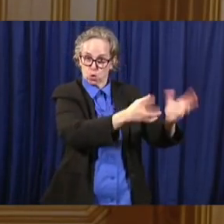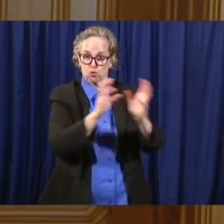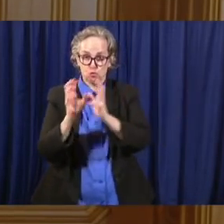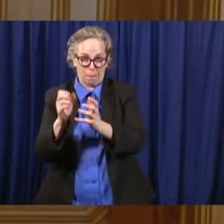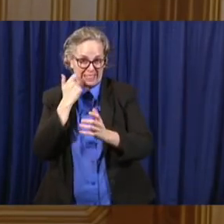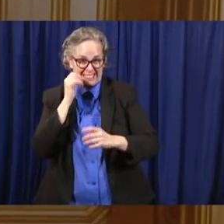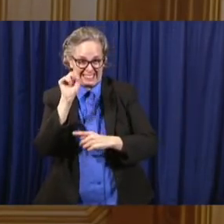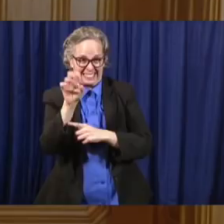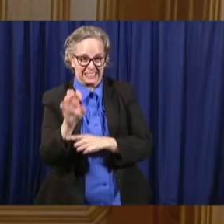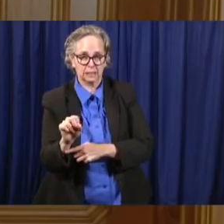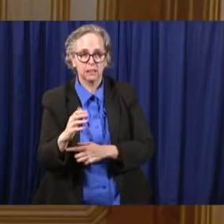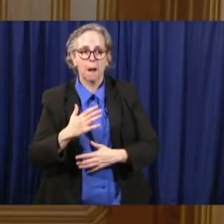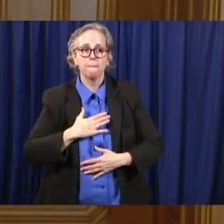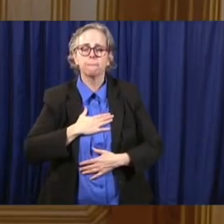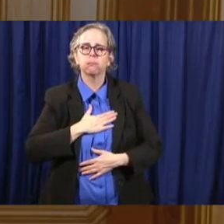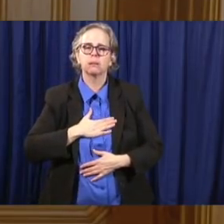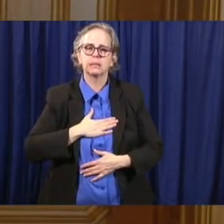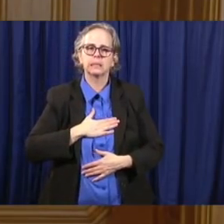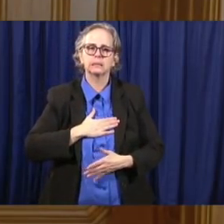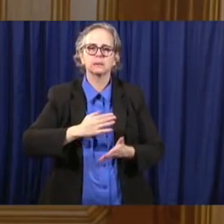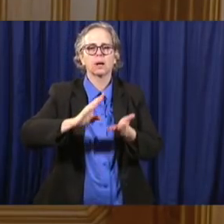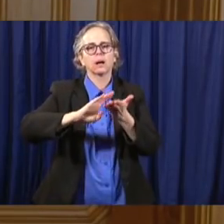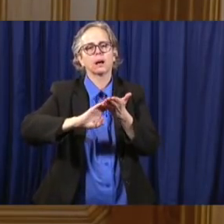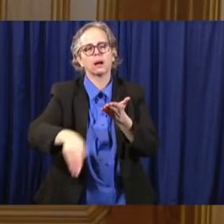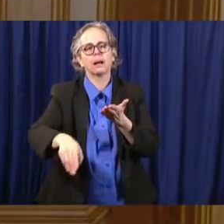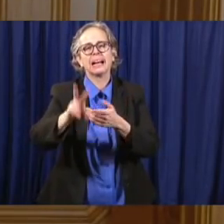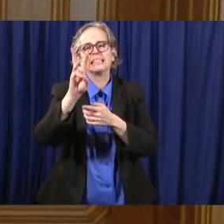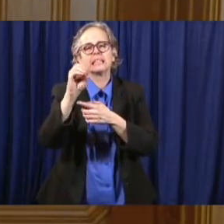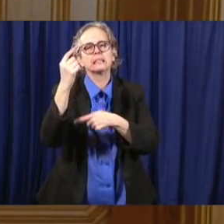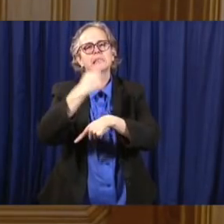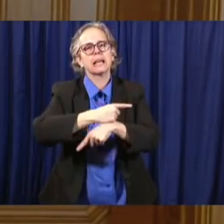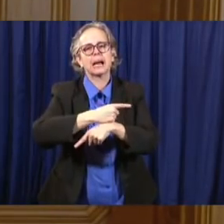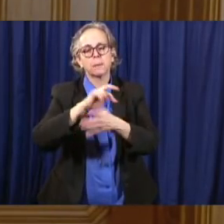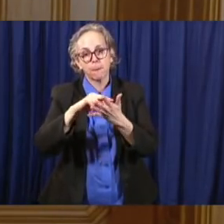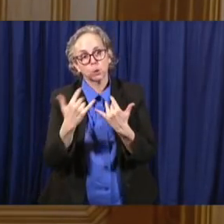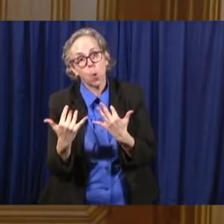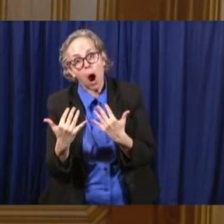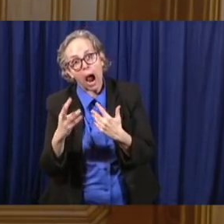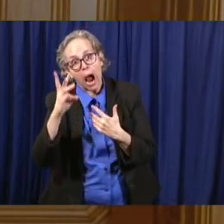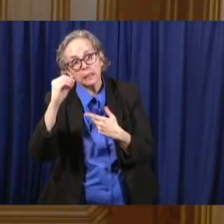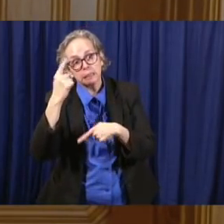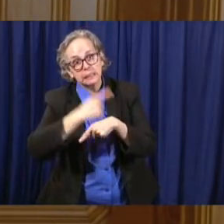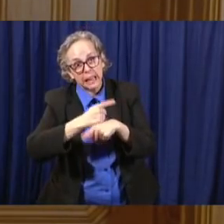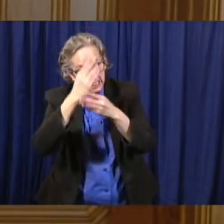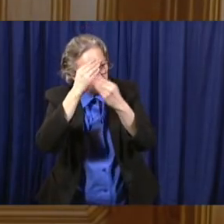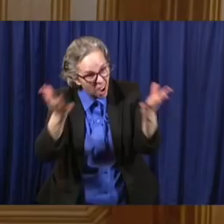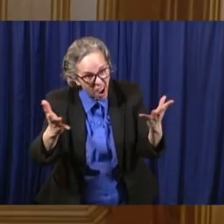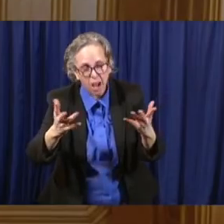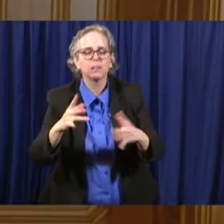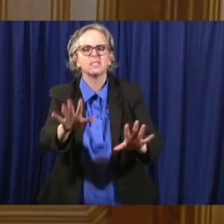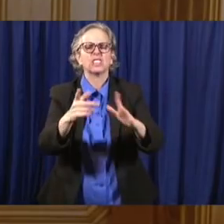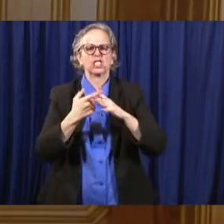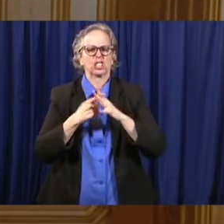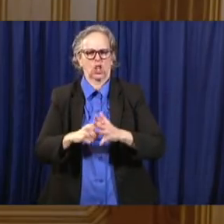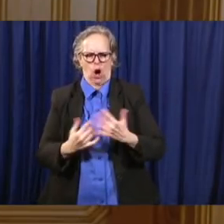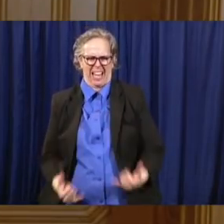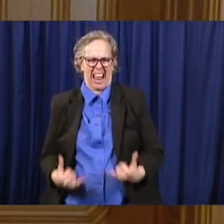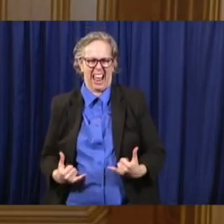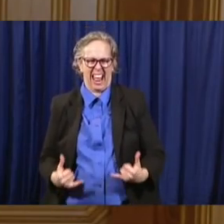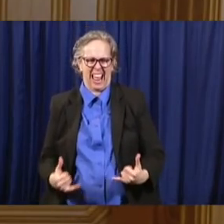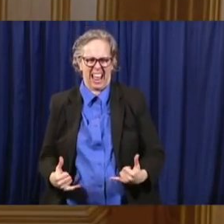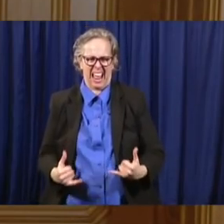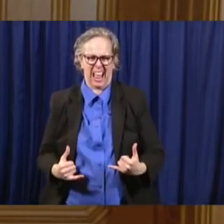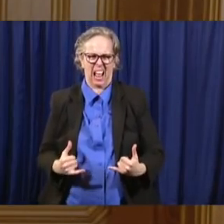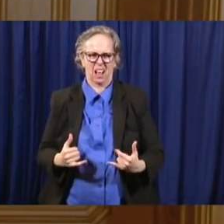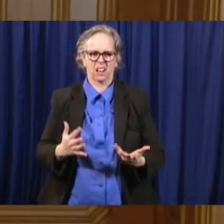60-day notice so that they can take these cases directly, so that we can take these cases directly to the parole board. This will be a decision